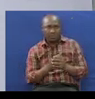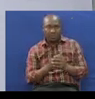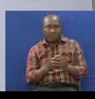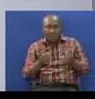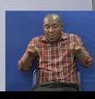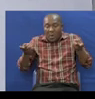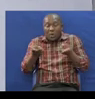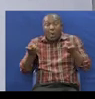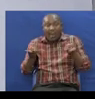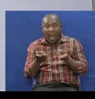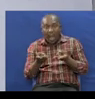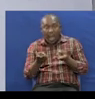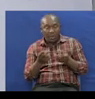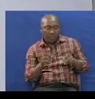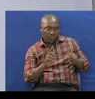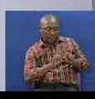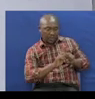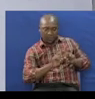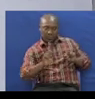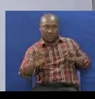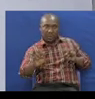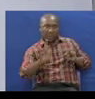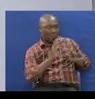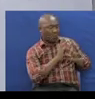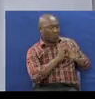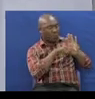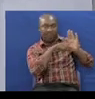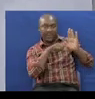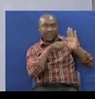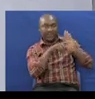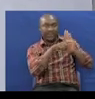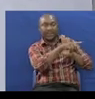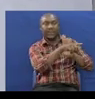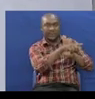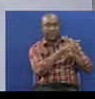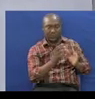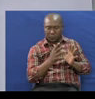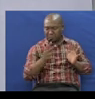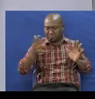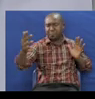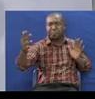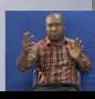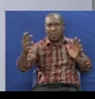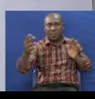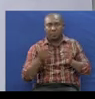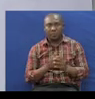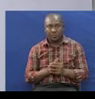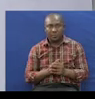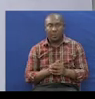smaller when we compare with the distance from west-east. It's bigger.